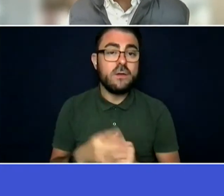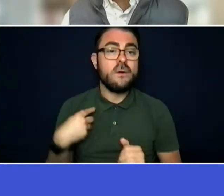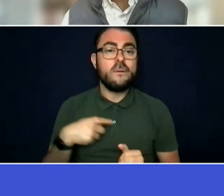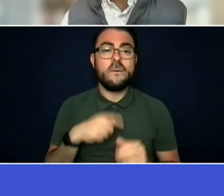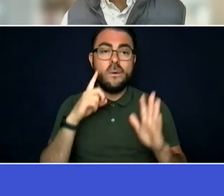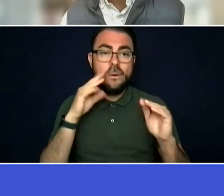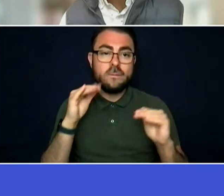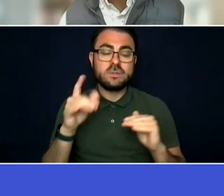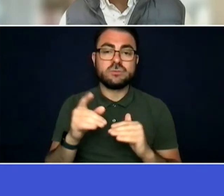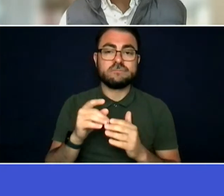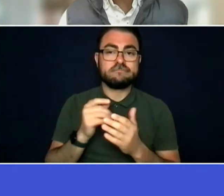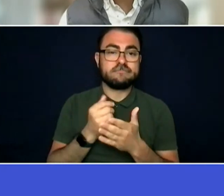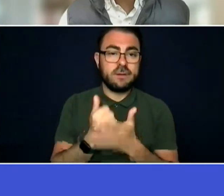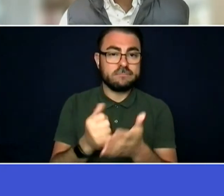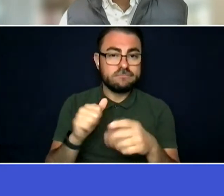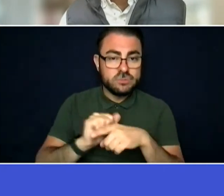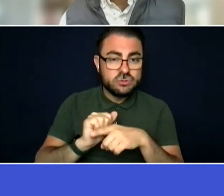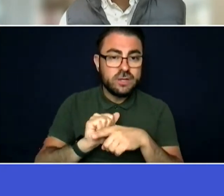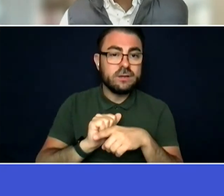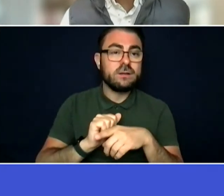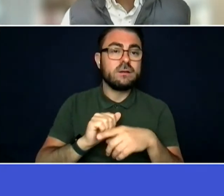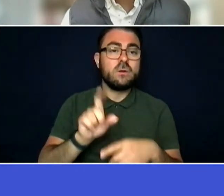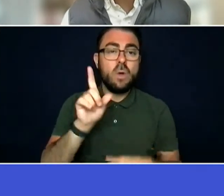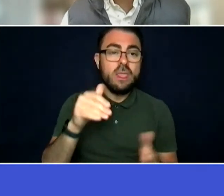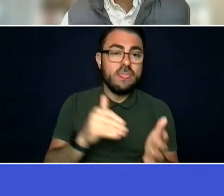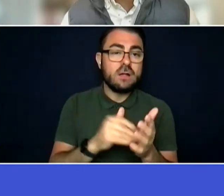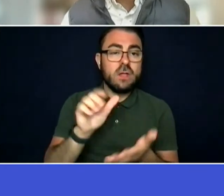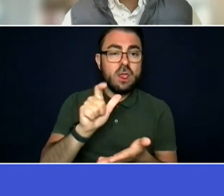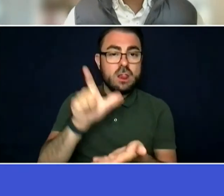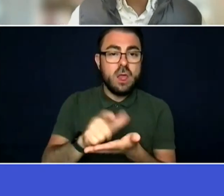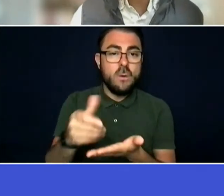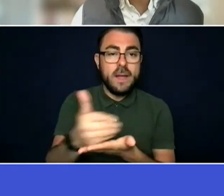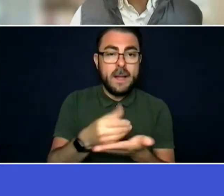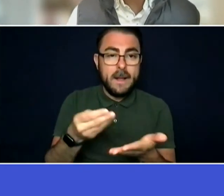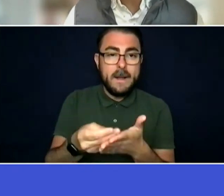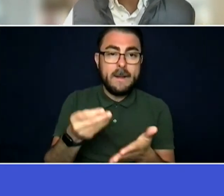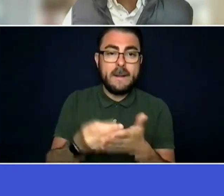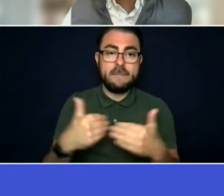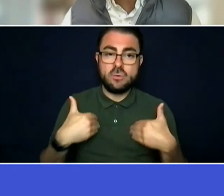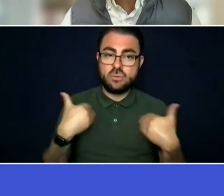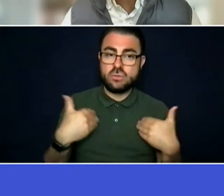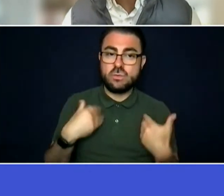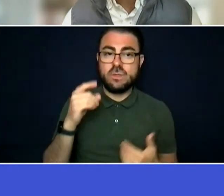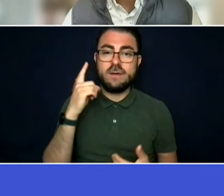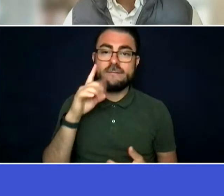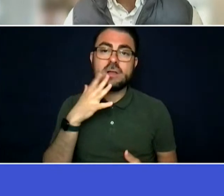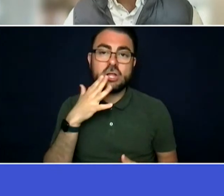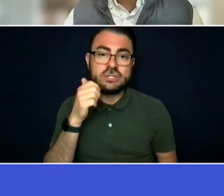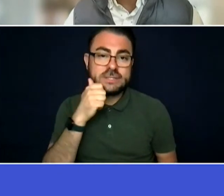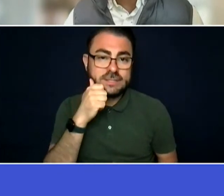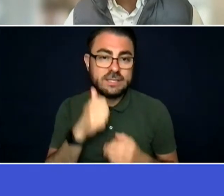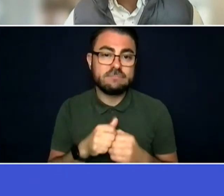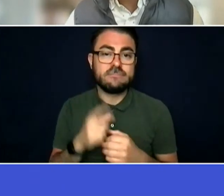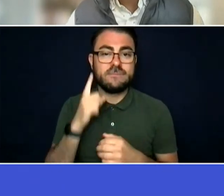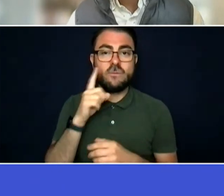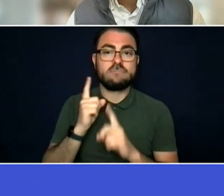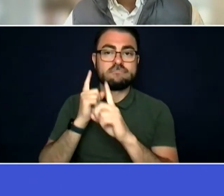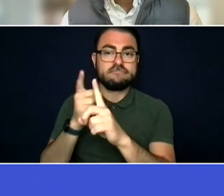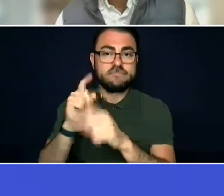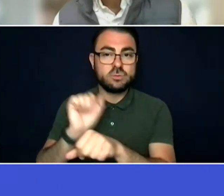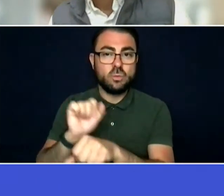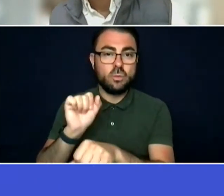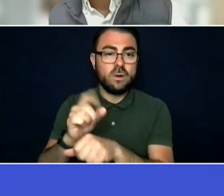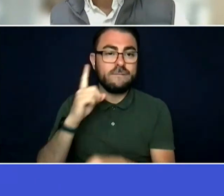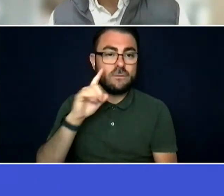1,000 low-income and youth of color to climate careers. We're aiming to train about 700 to 900 workers in climate